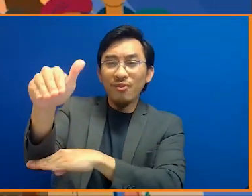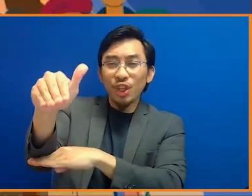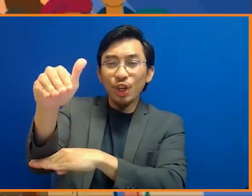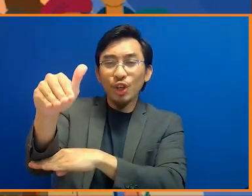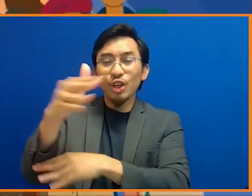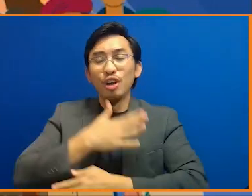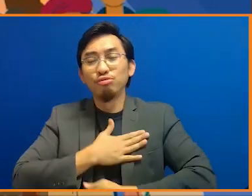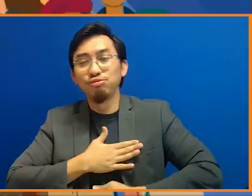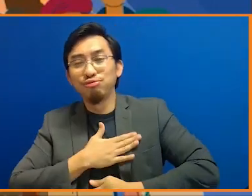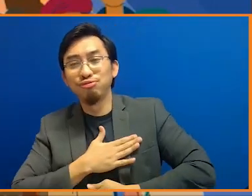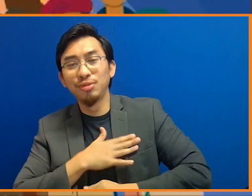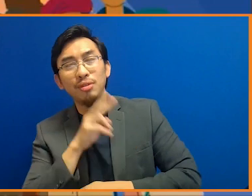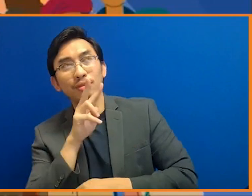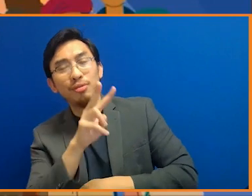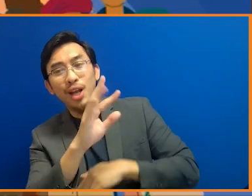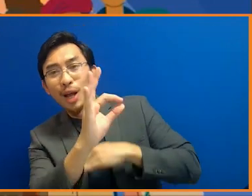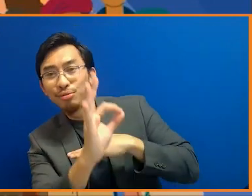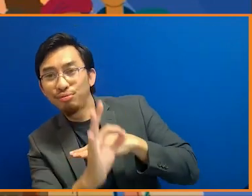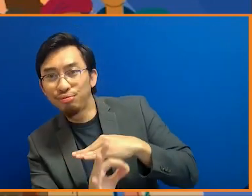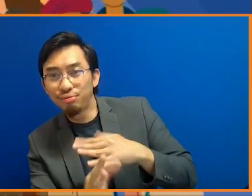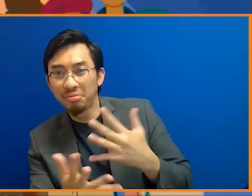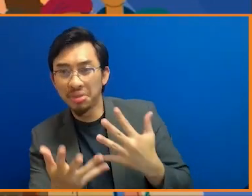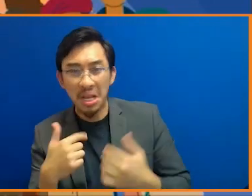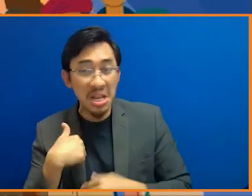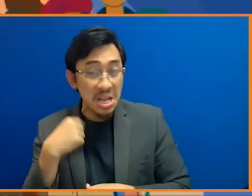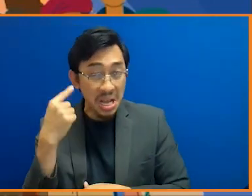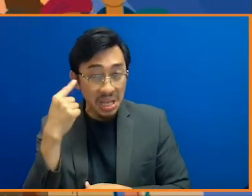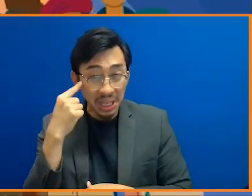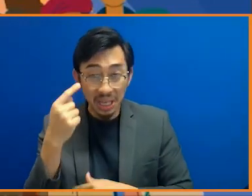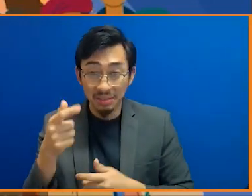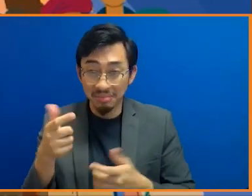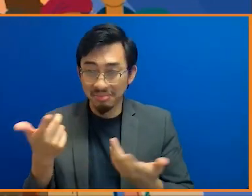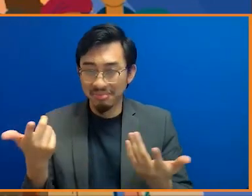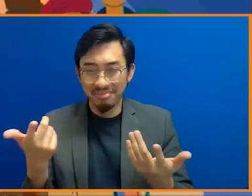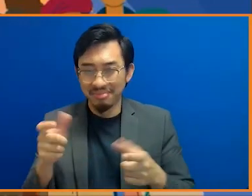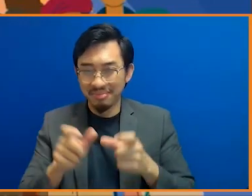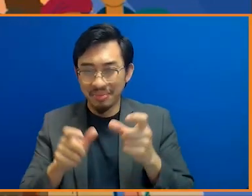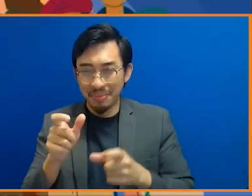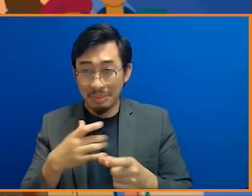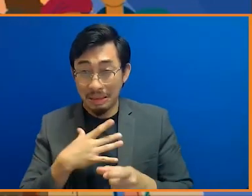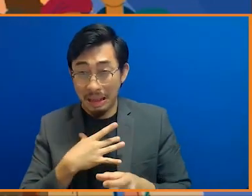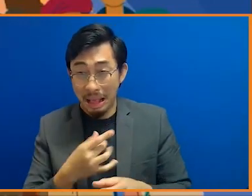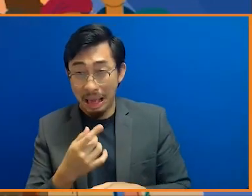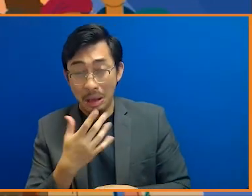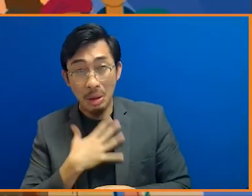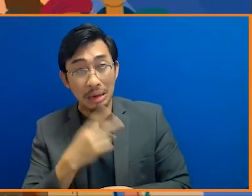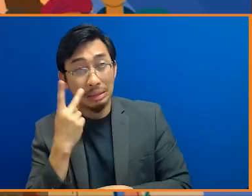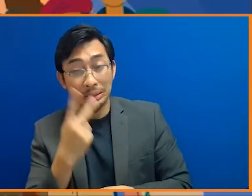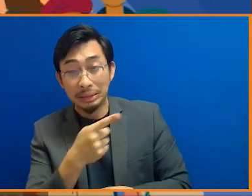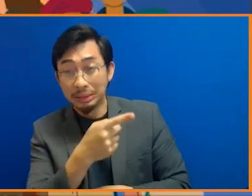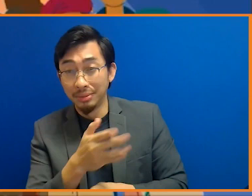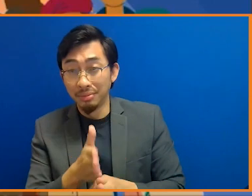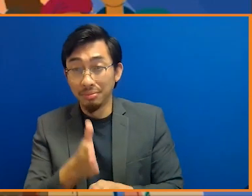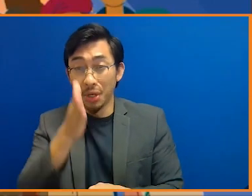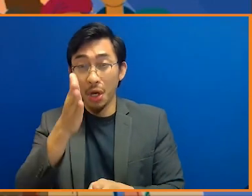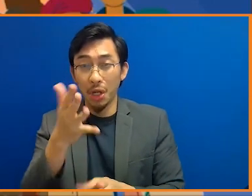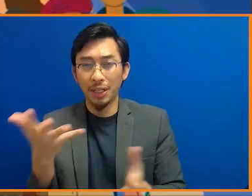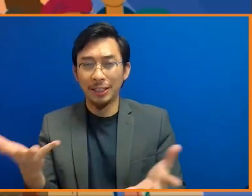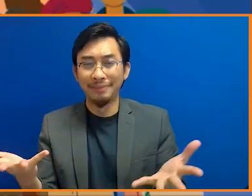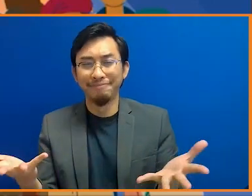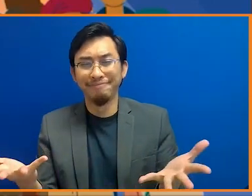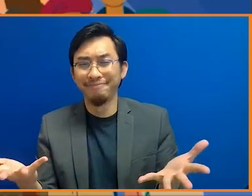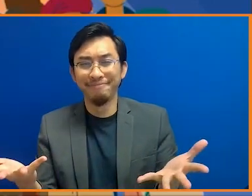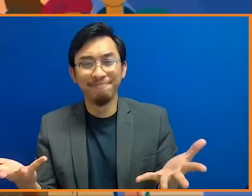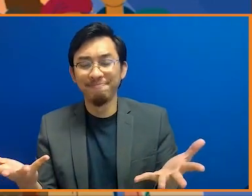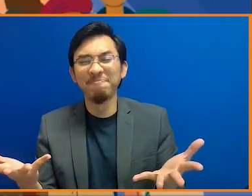or just for recreation. I don't think there are people like to see a wall, when they